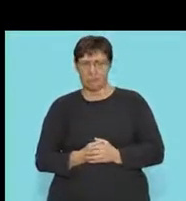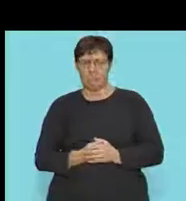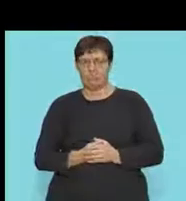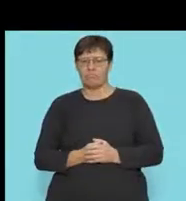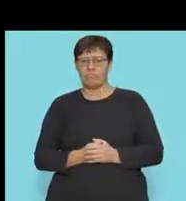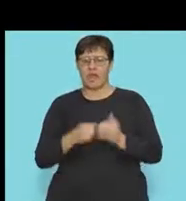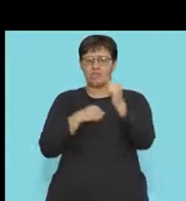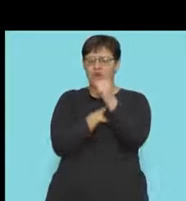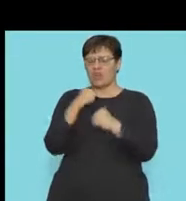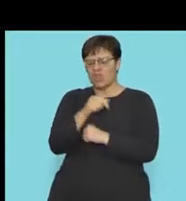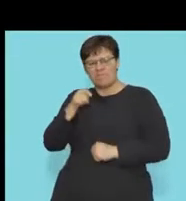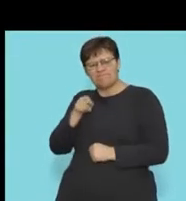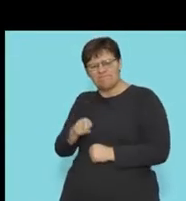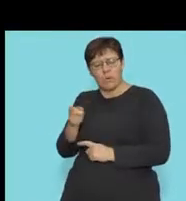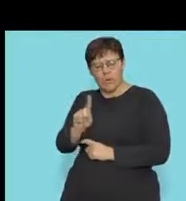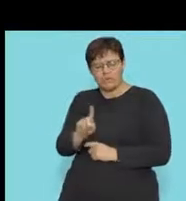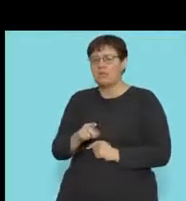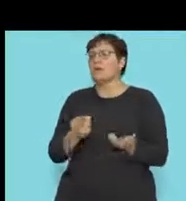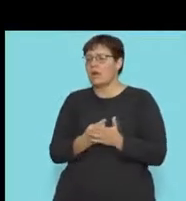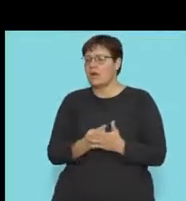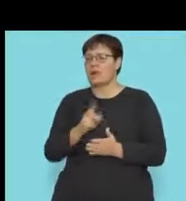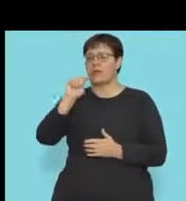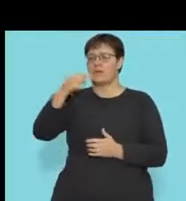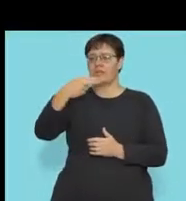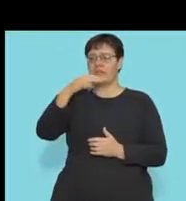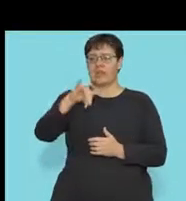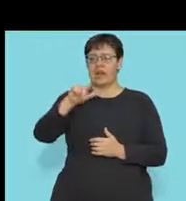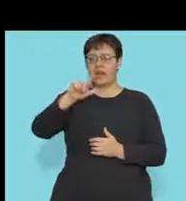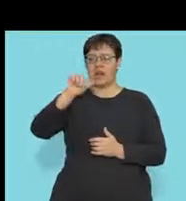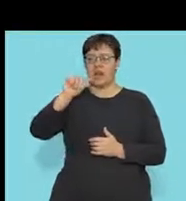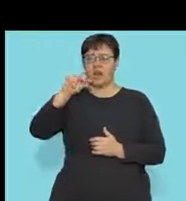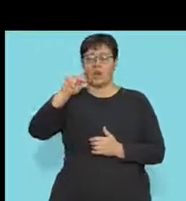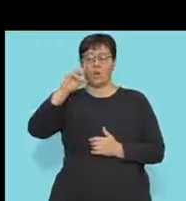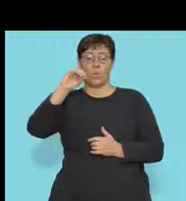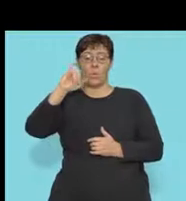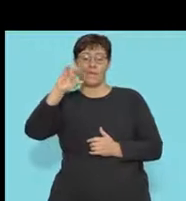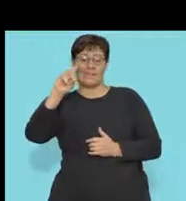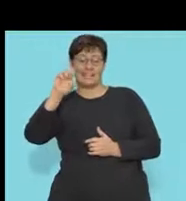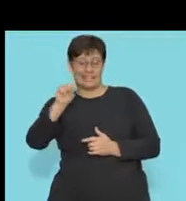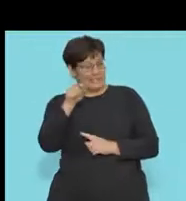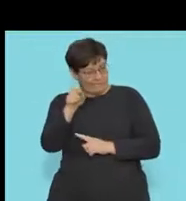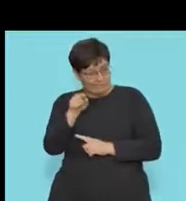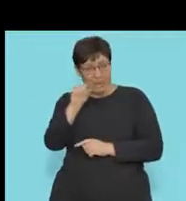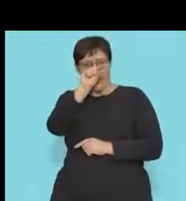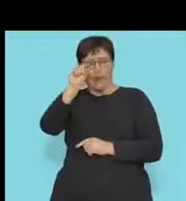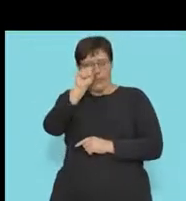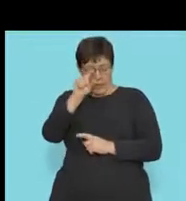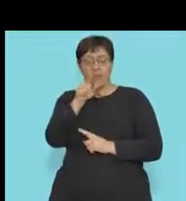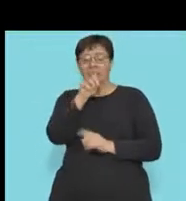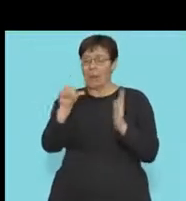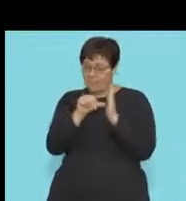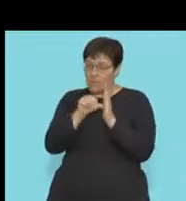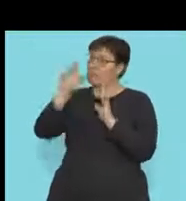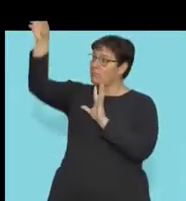the chloroplast, we will look at structures called thylakoids, and these are important in being able to trap the radiant